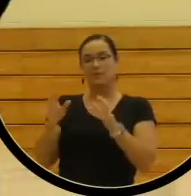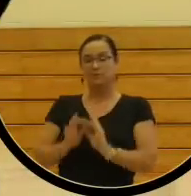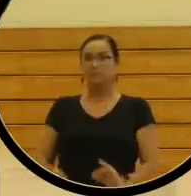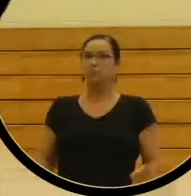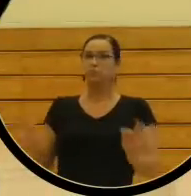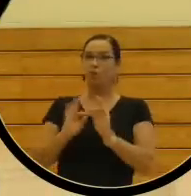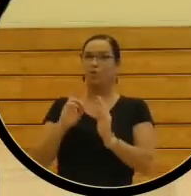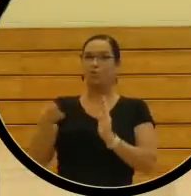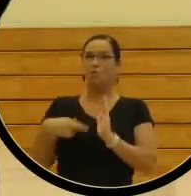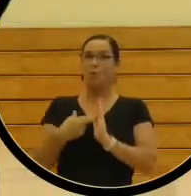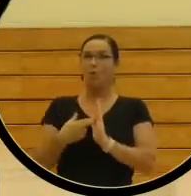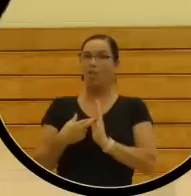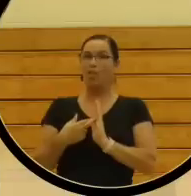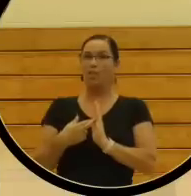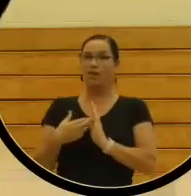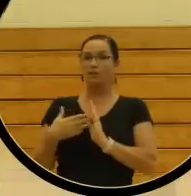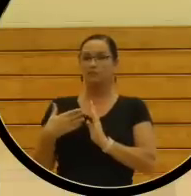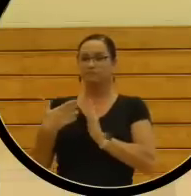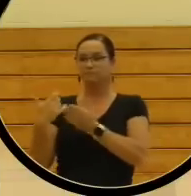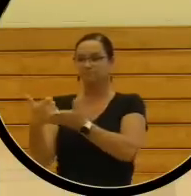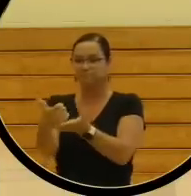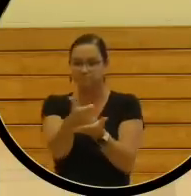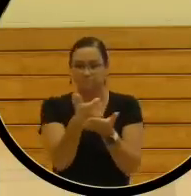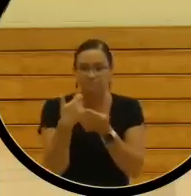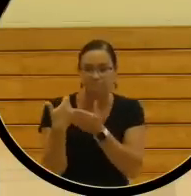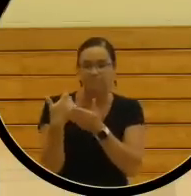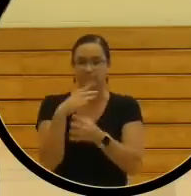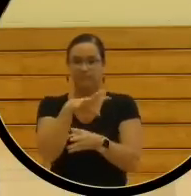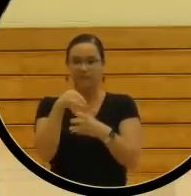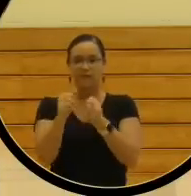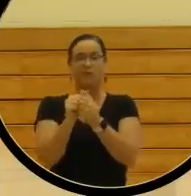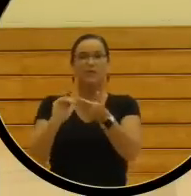role in servicing the community